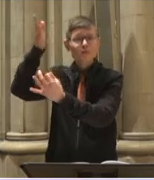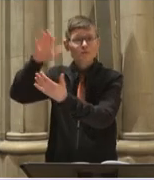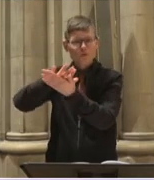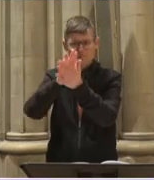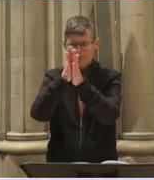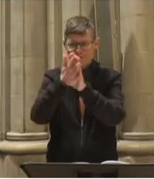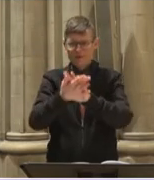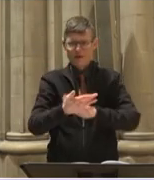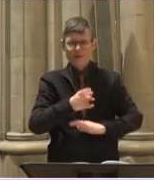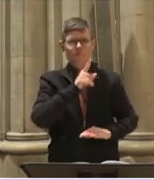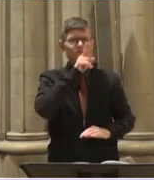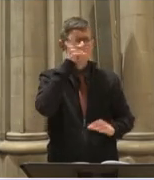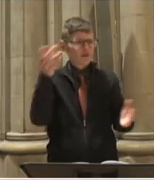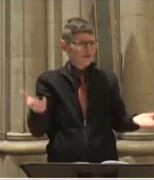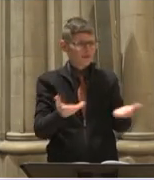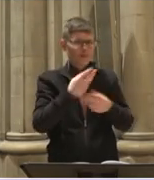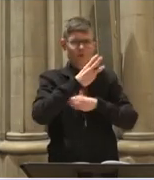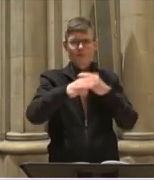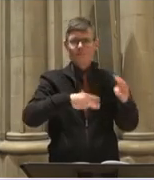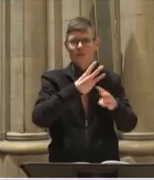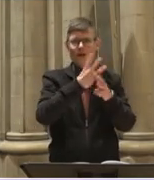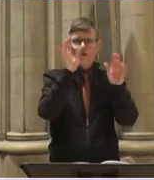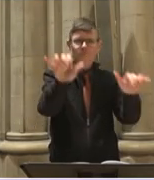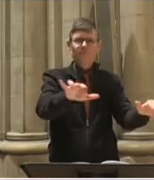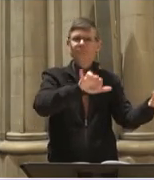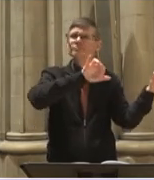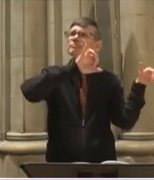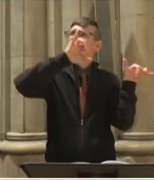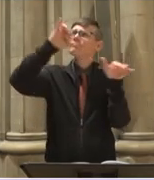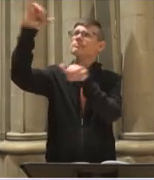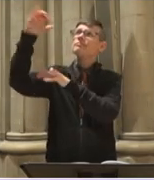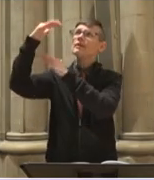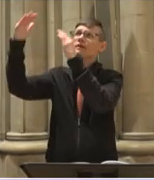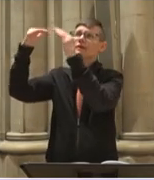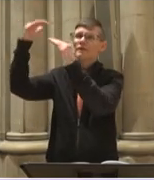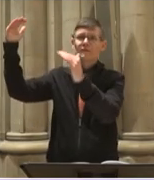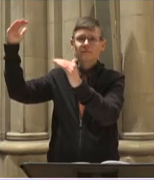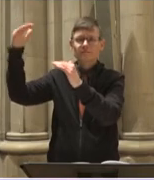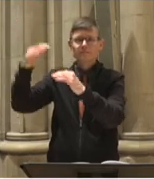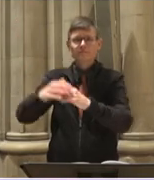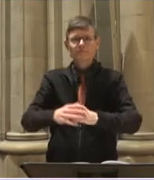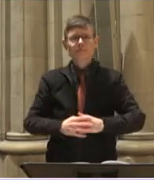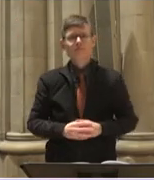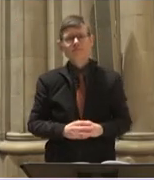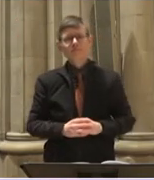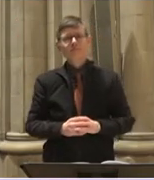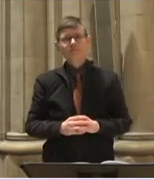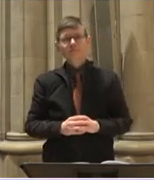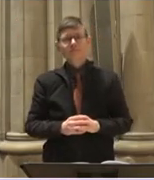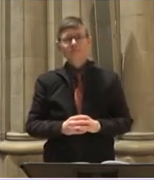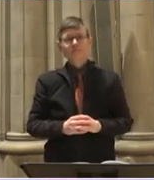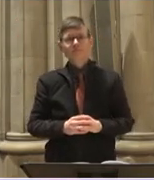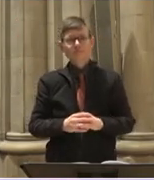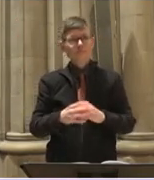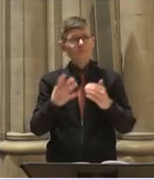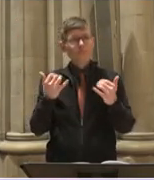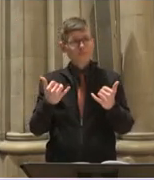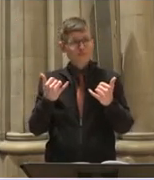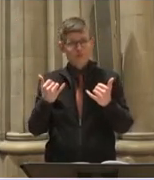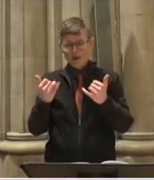on earth as it is in God's heaven. And this brings us to that